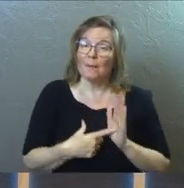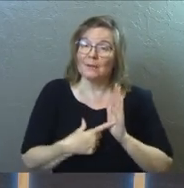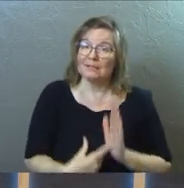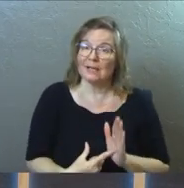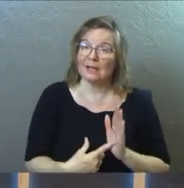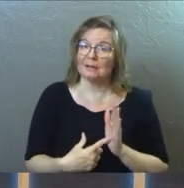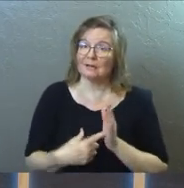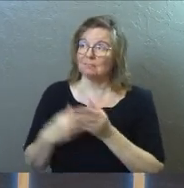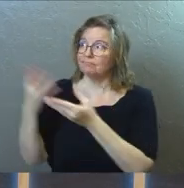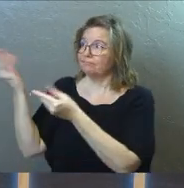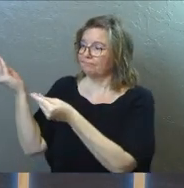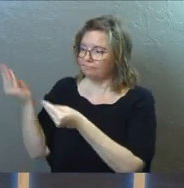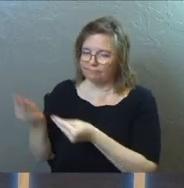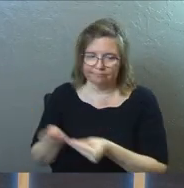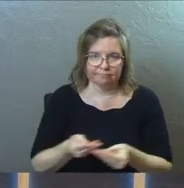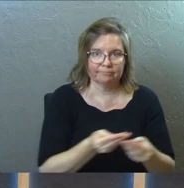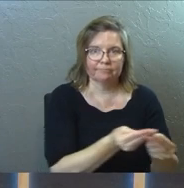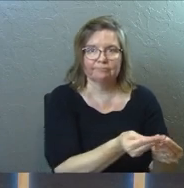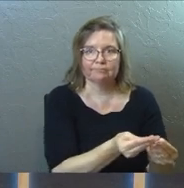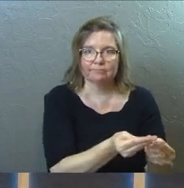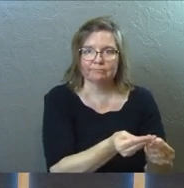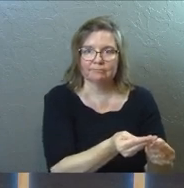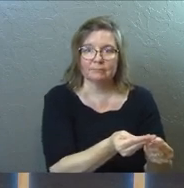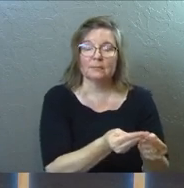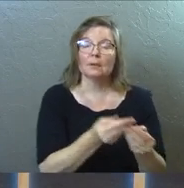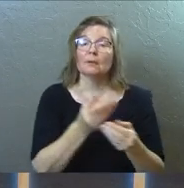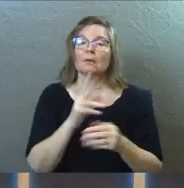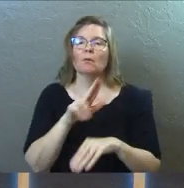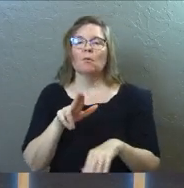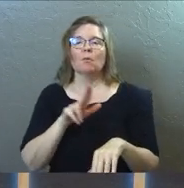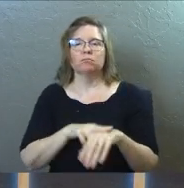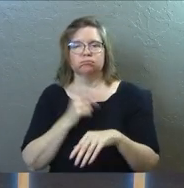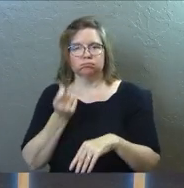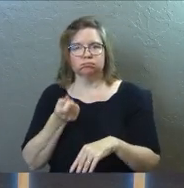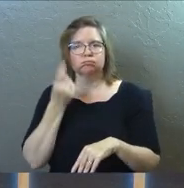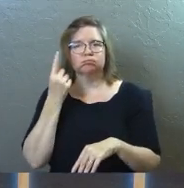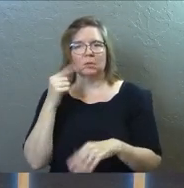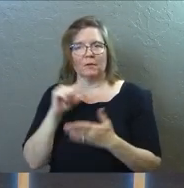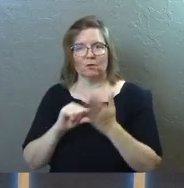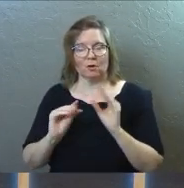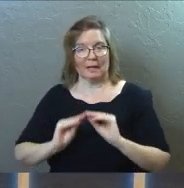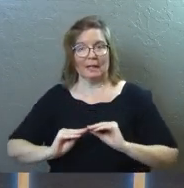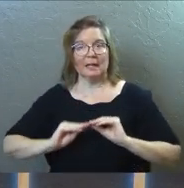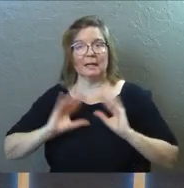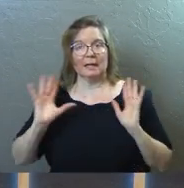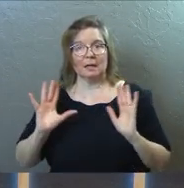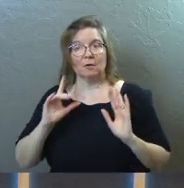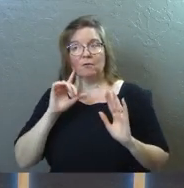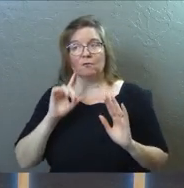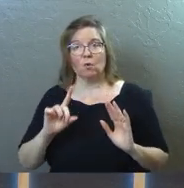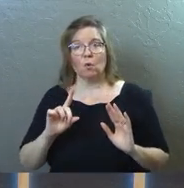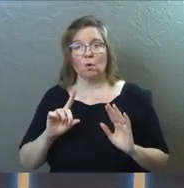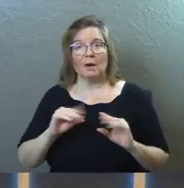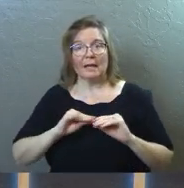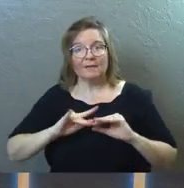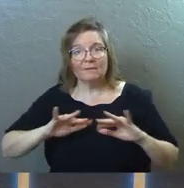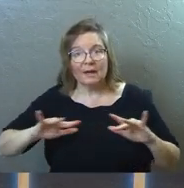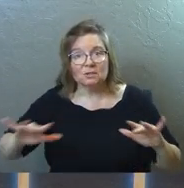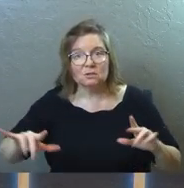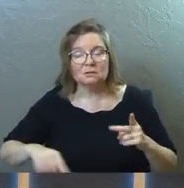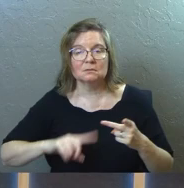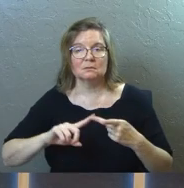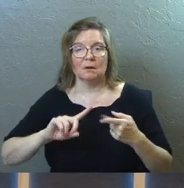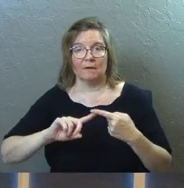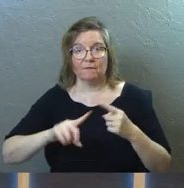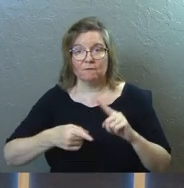represent. You pass the message forward. And so, of course, we understand this verse very clearly when it comes to evangelism and our